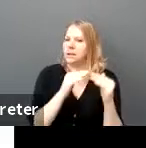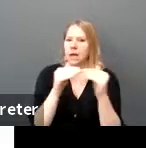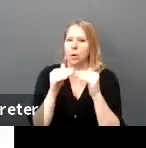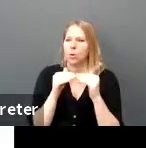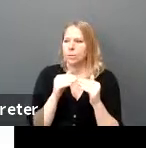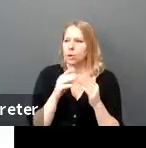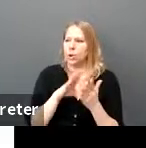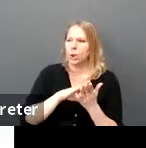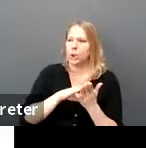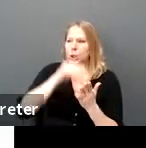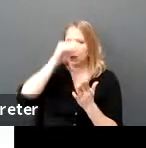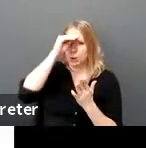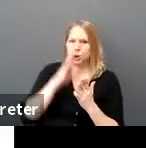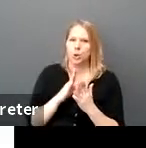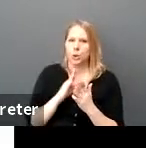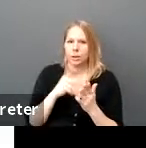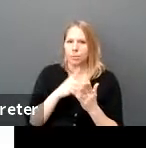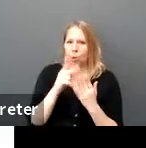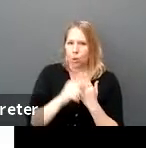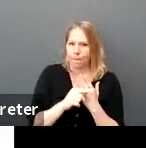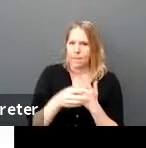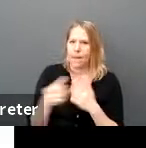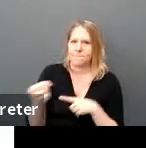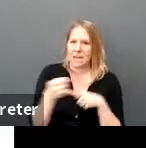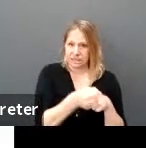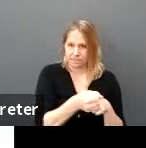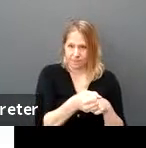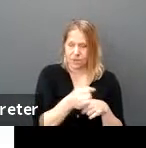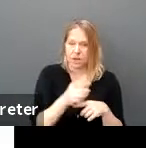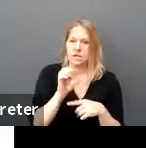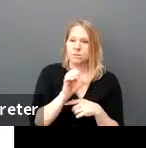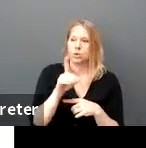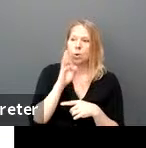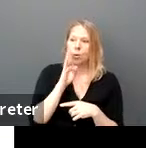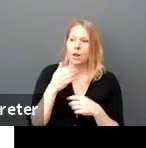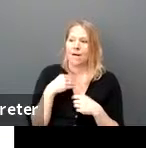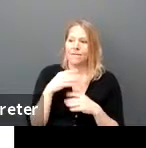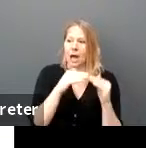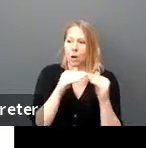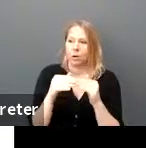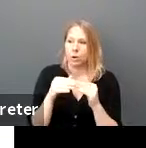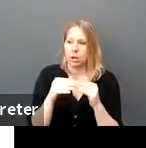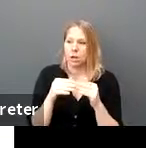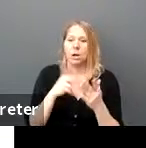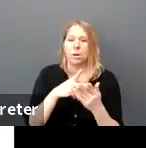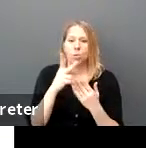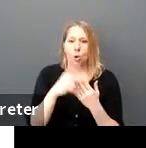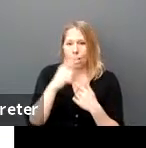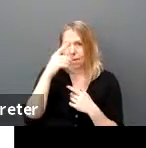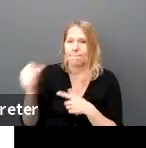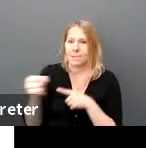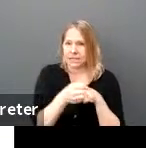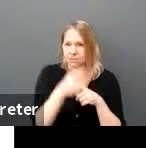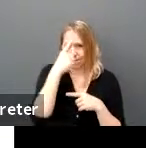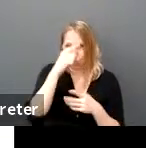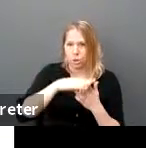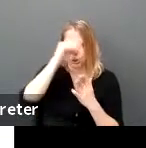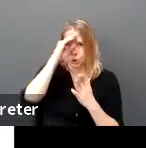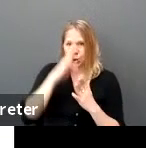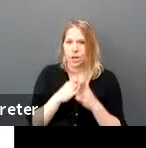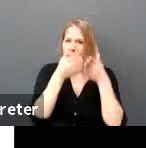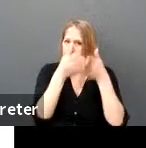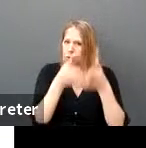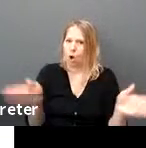Equitable student programming and placement. Special school district will provide equitable programming and placement for